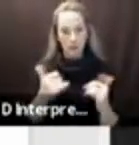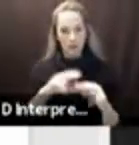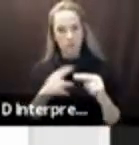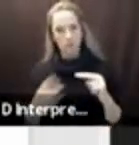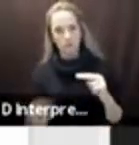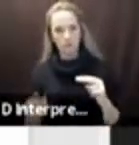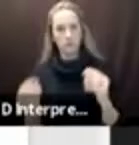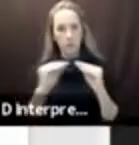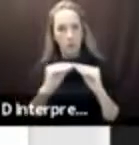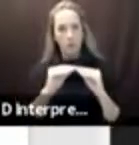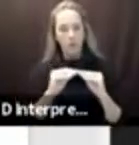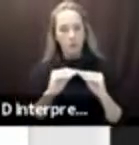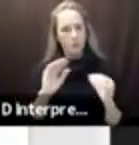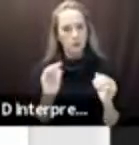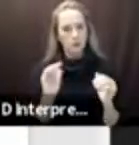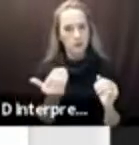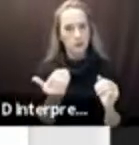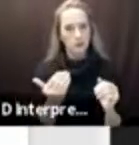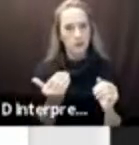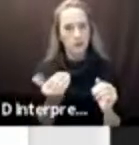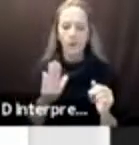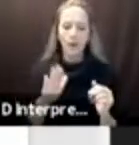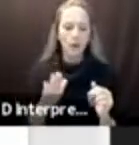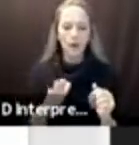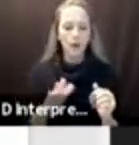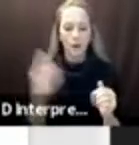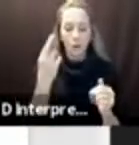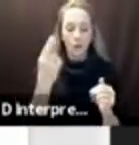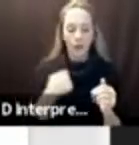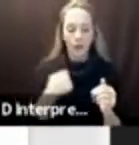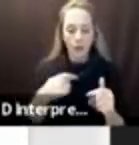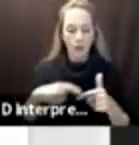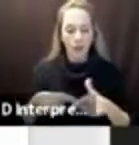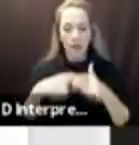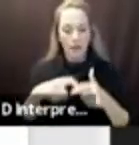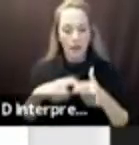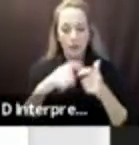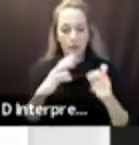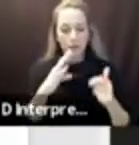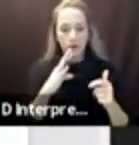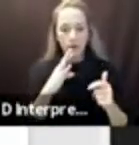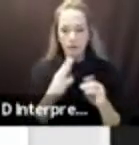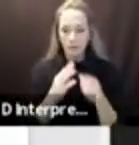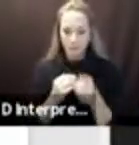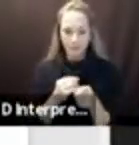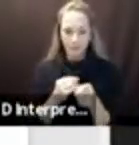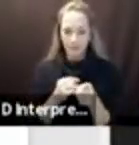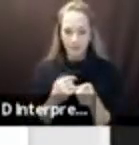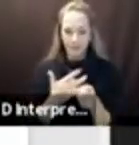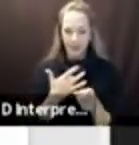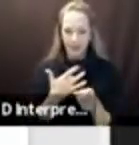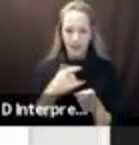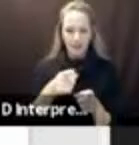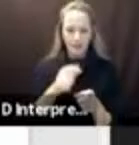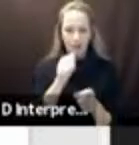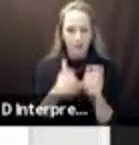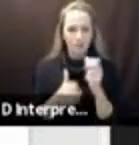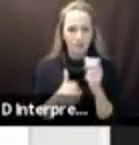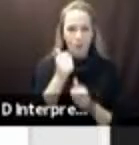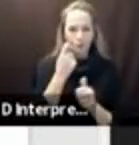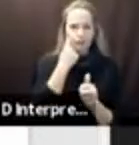seem like, and guys, the reason I paused is that I don't think this is the most recent